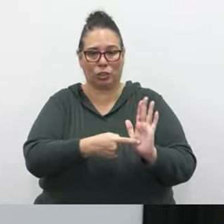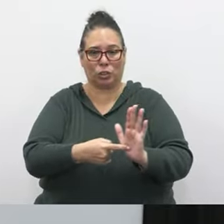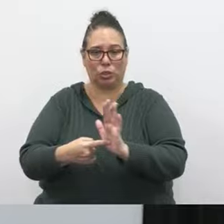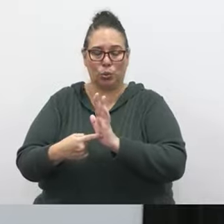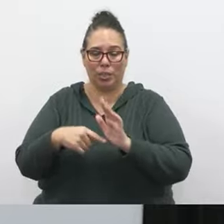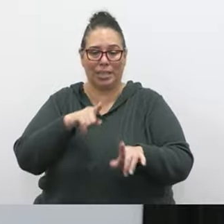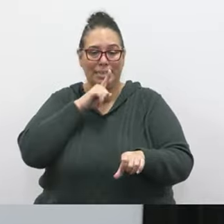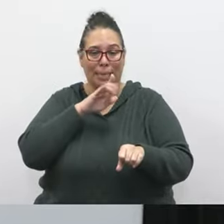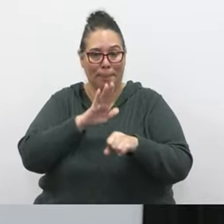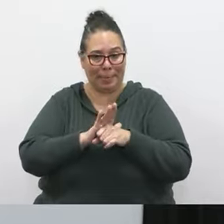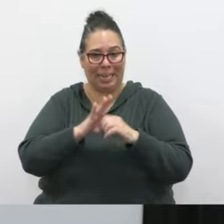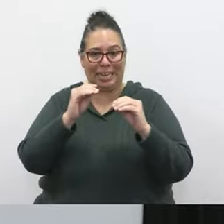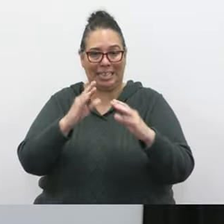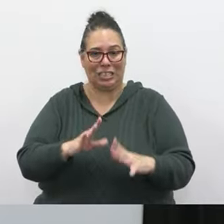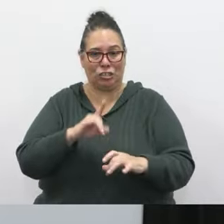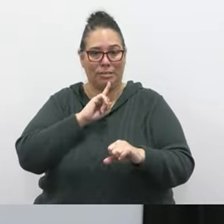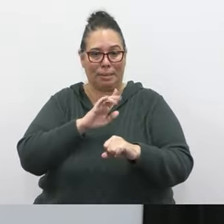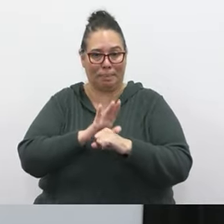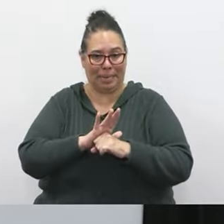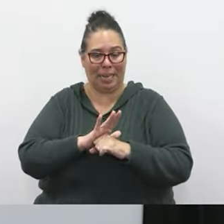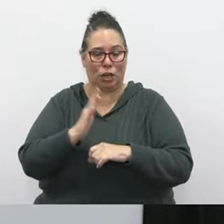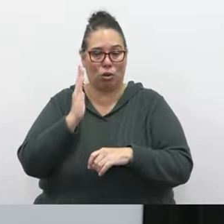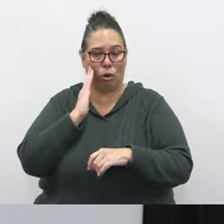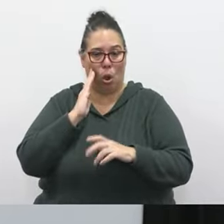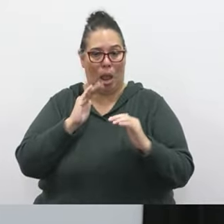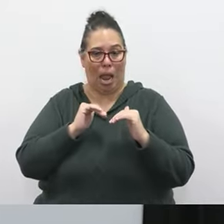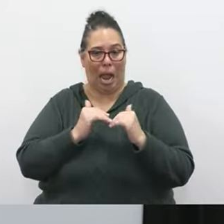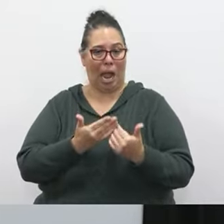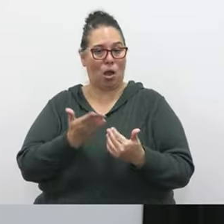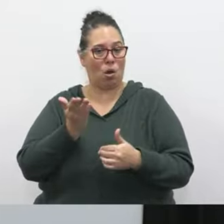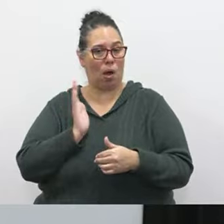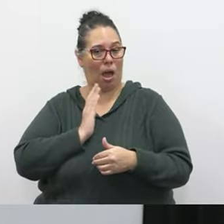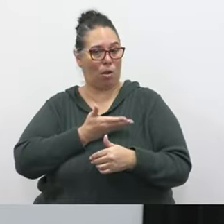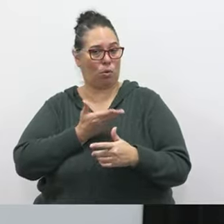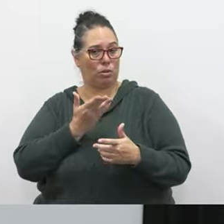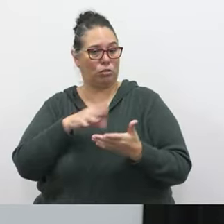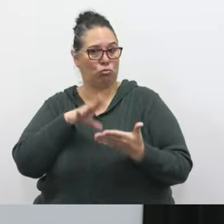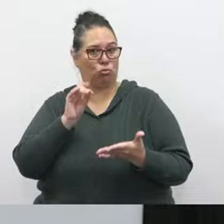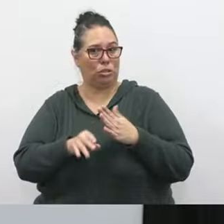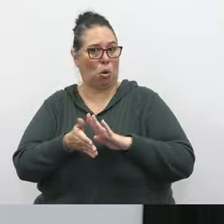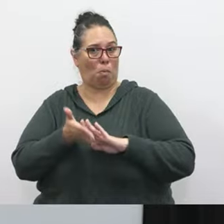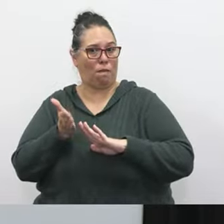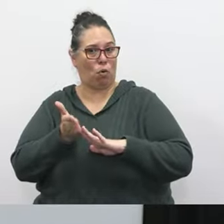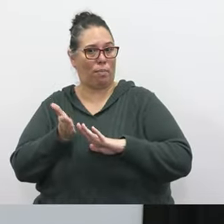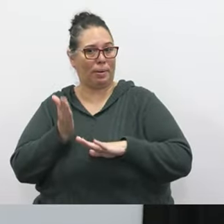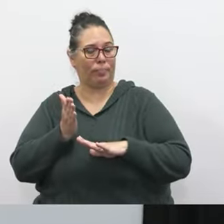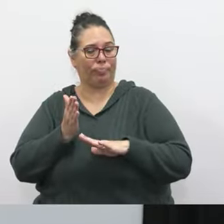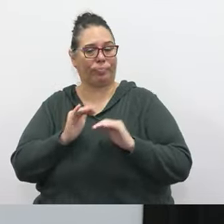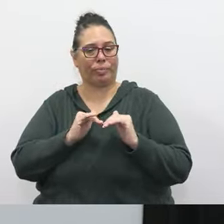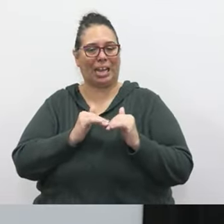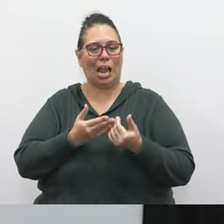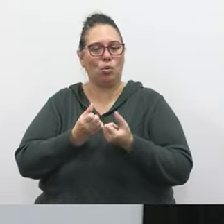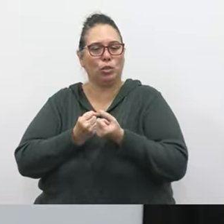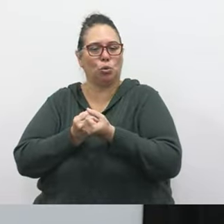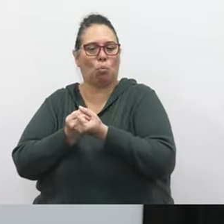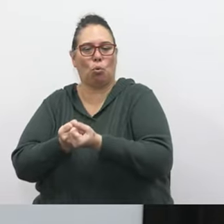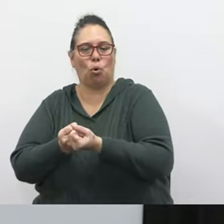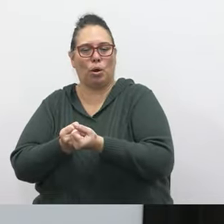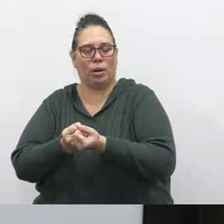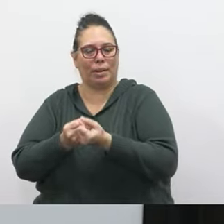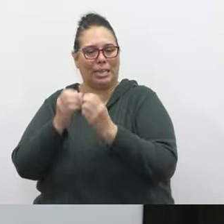our teachers are committed to knowing how our students are performing and how they can support in instructional